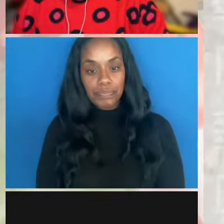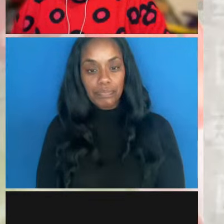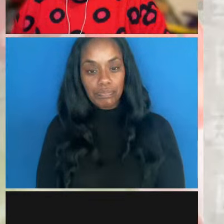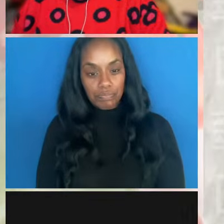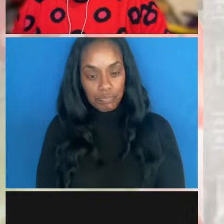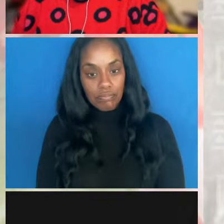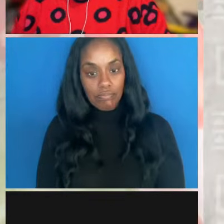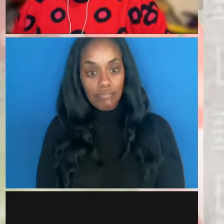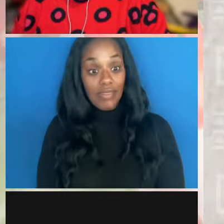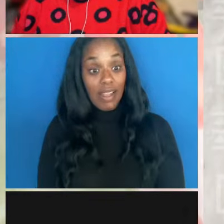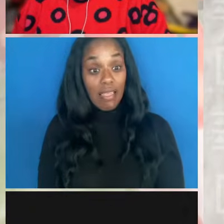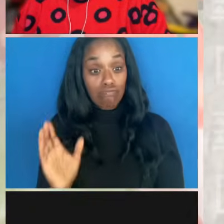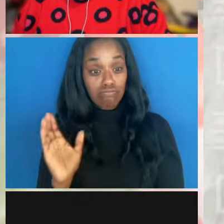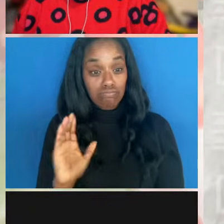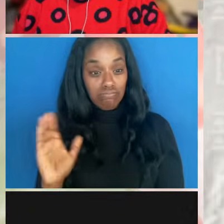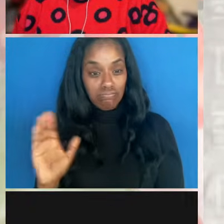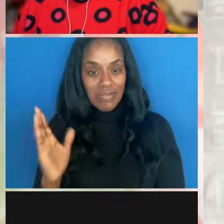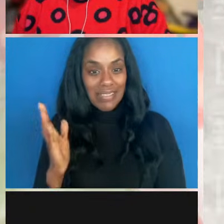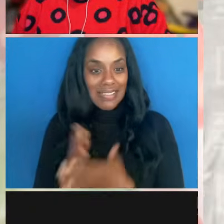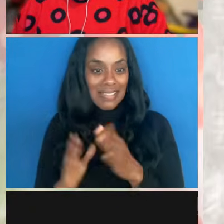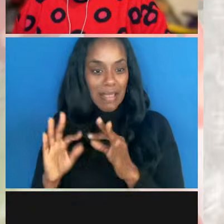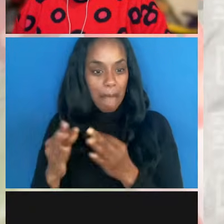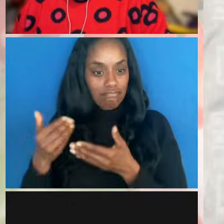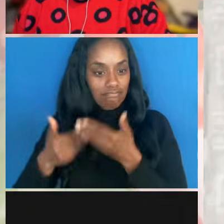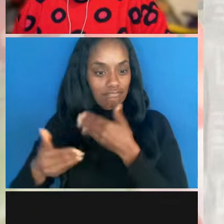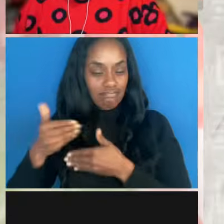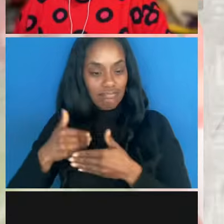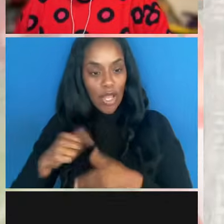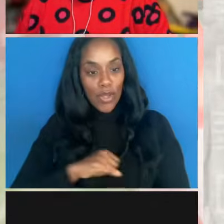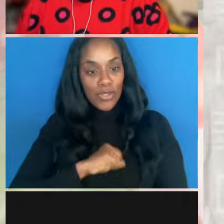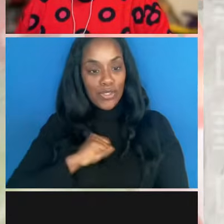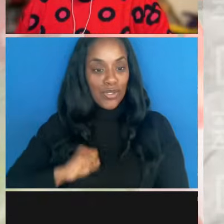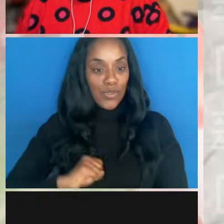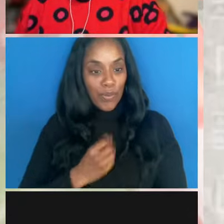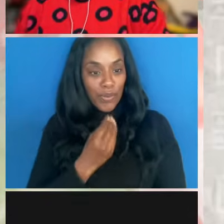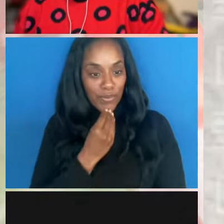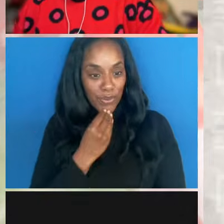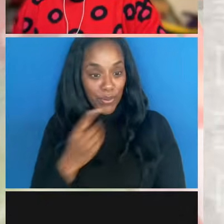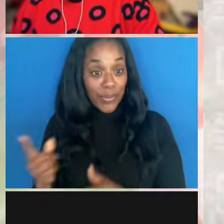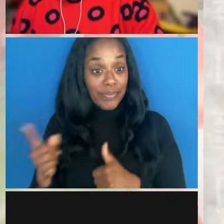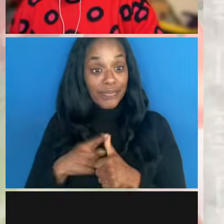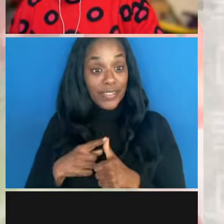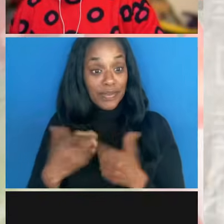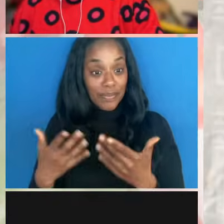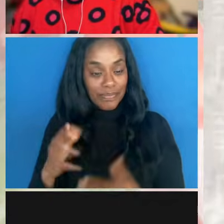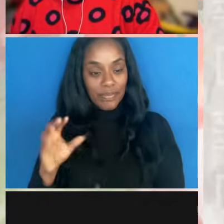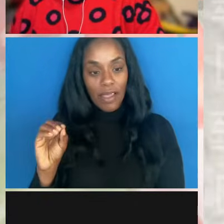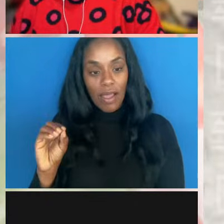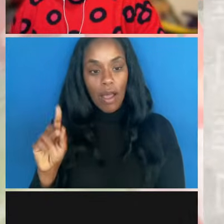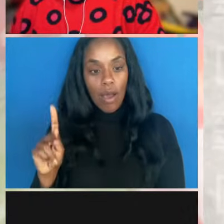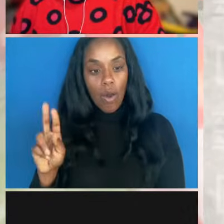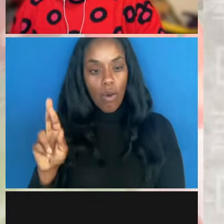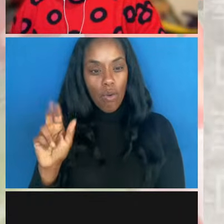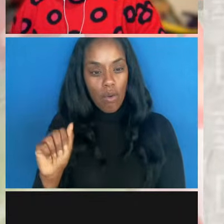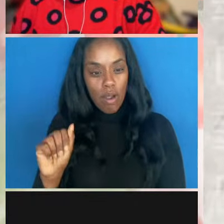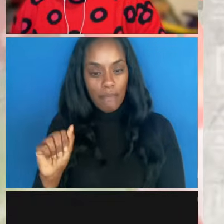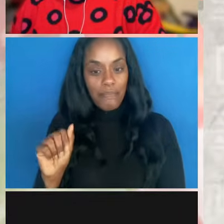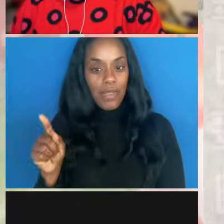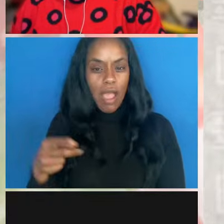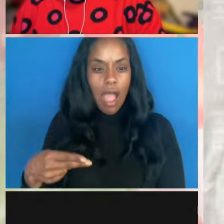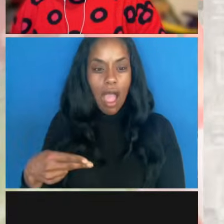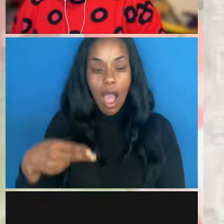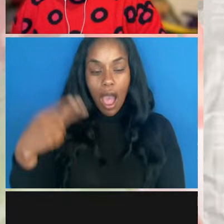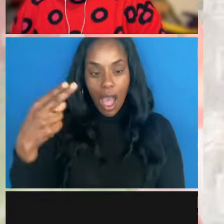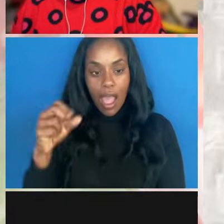So let's explore some ancestral superfoods. So first up, let's talk about okra. Okra is high in